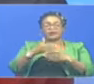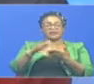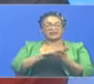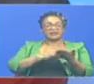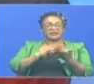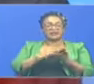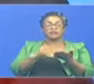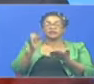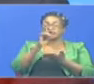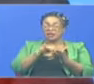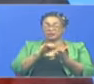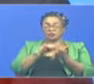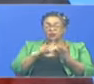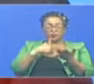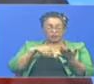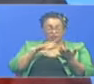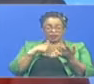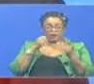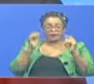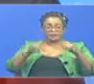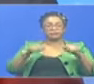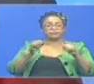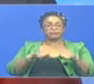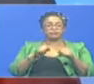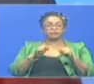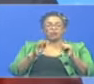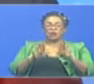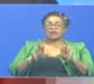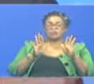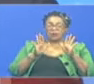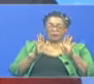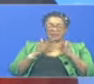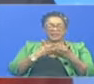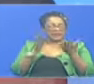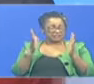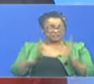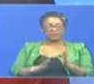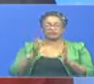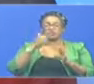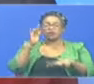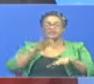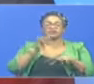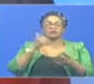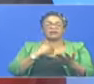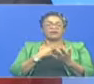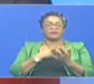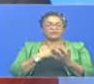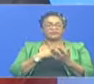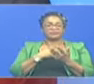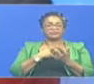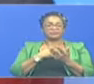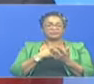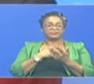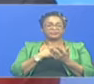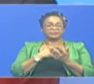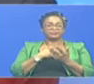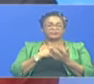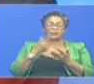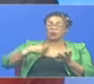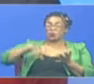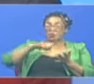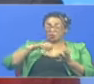that we are able to keep away any persons who are infected. The fact that we are testing